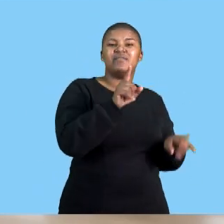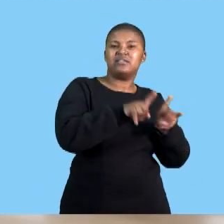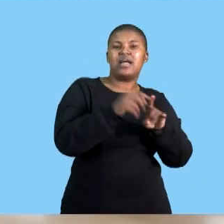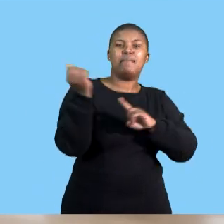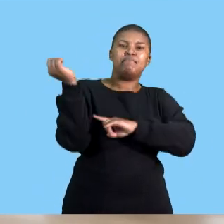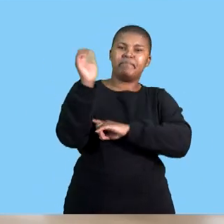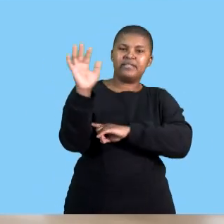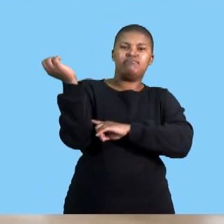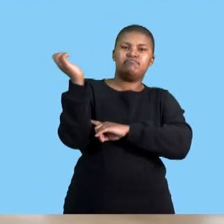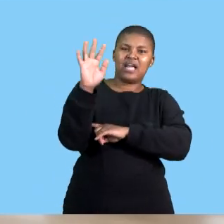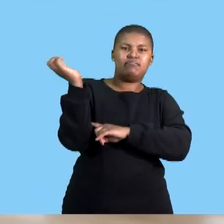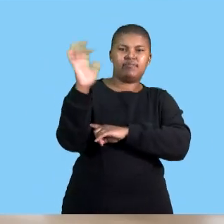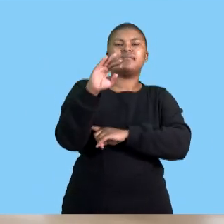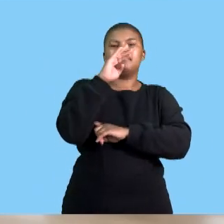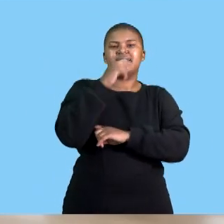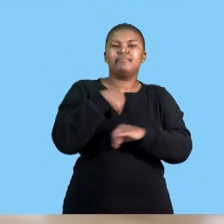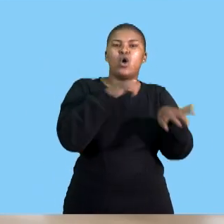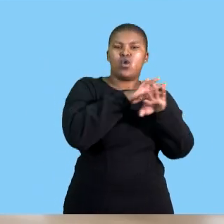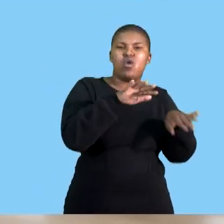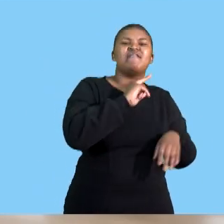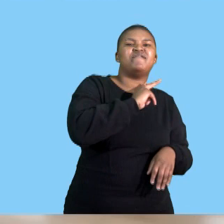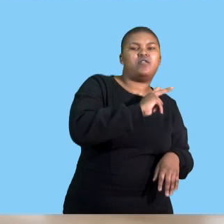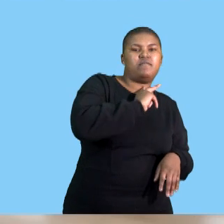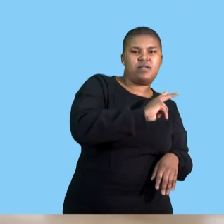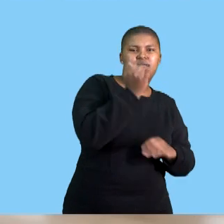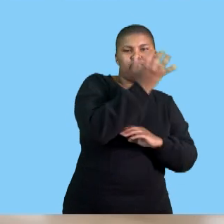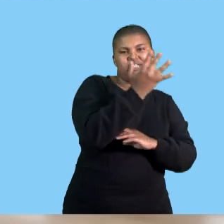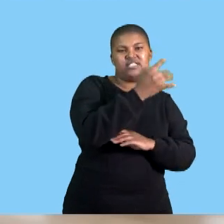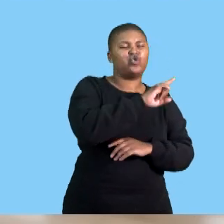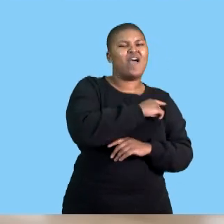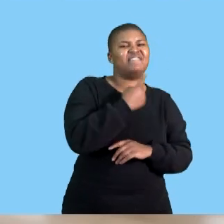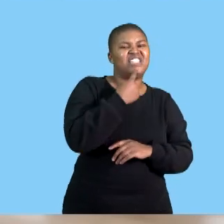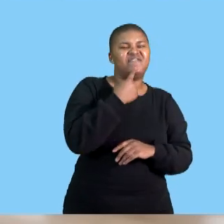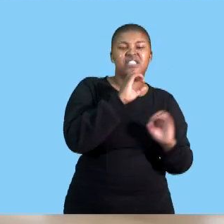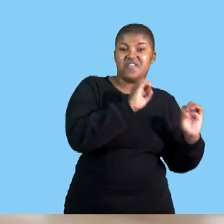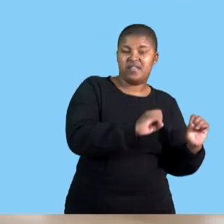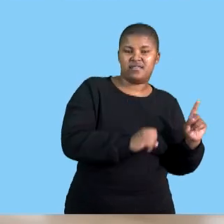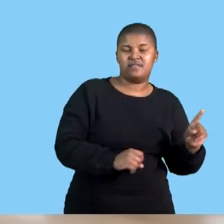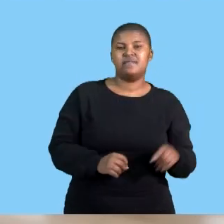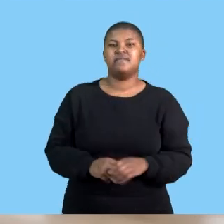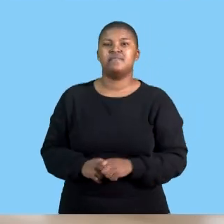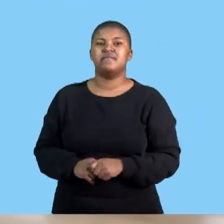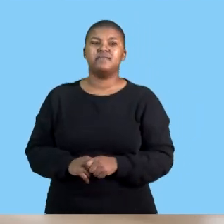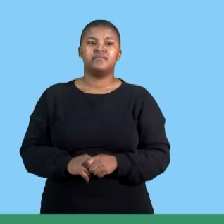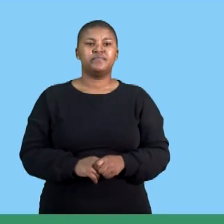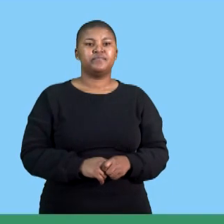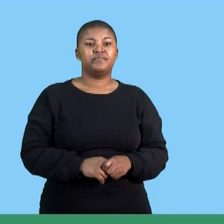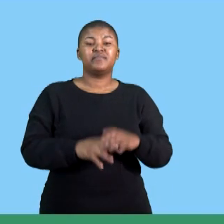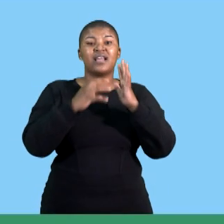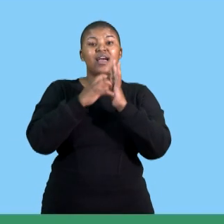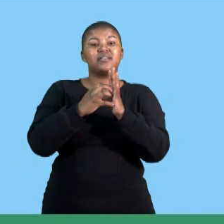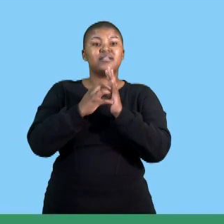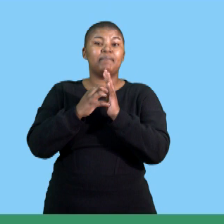not say anything, that would be non-verbal presentation because there's no usage of speech. Then